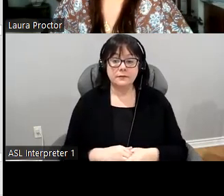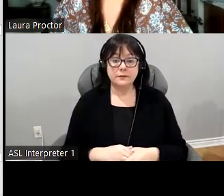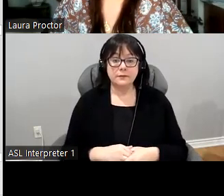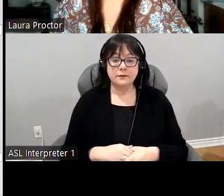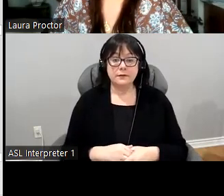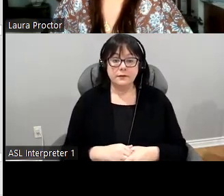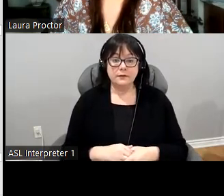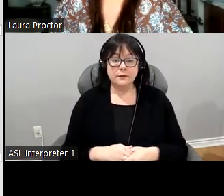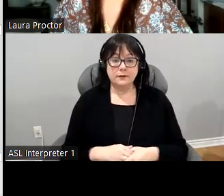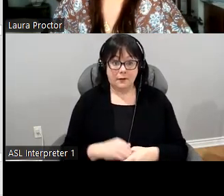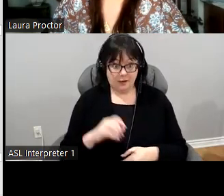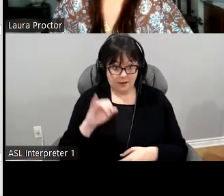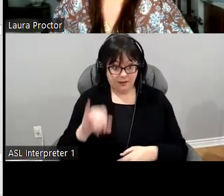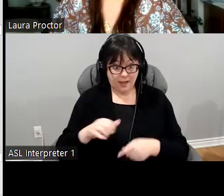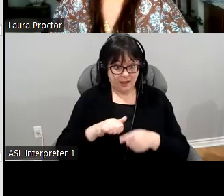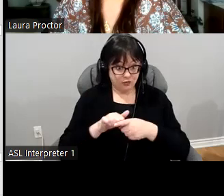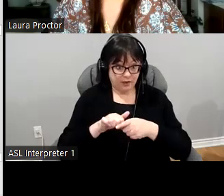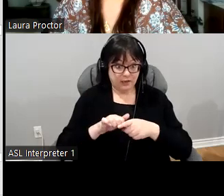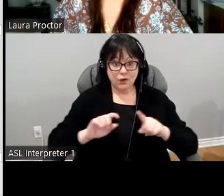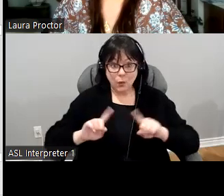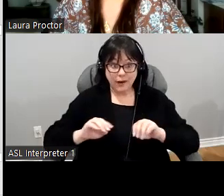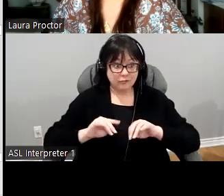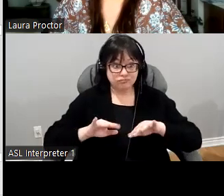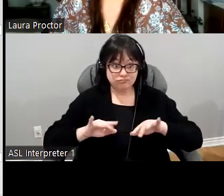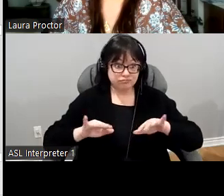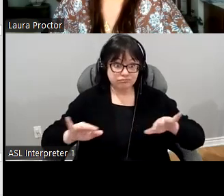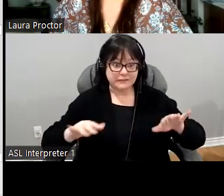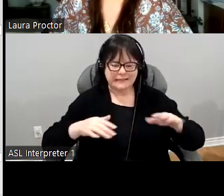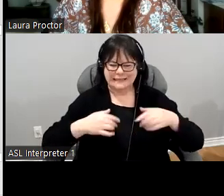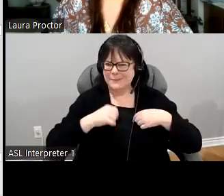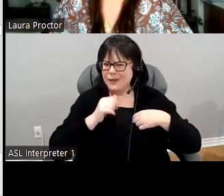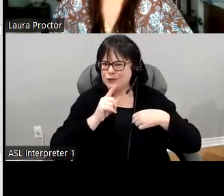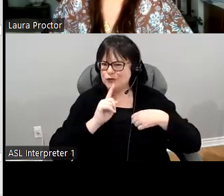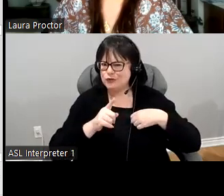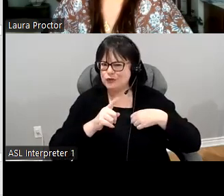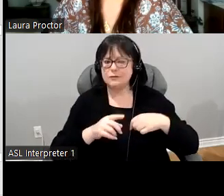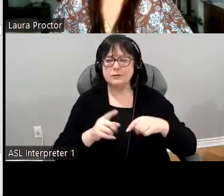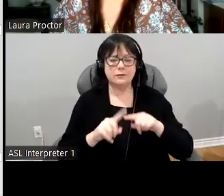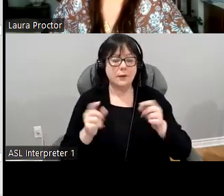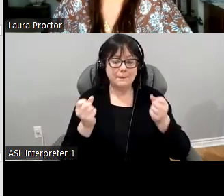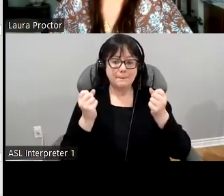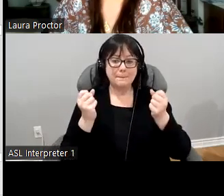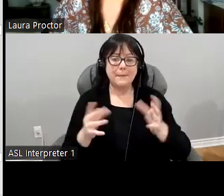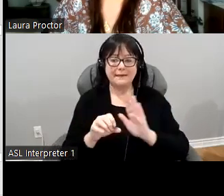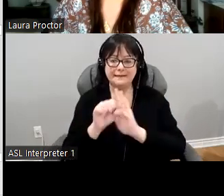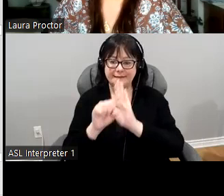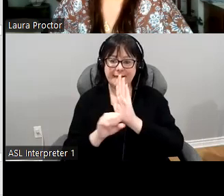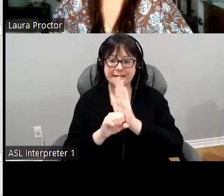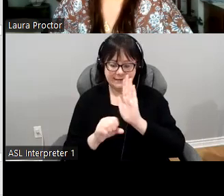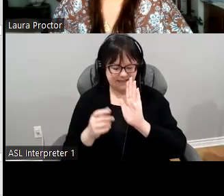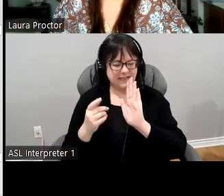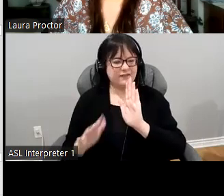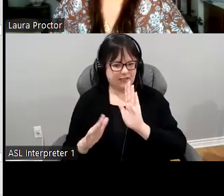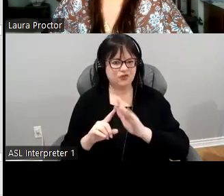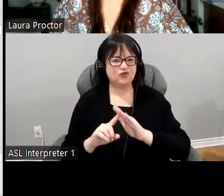in dissemination, but many different US states have started training their adult protective services